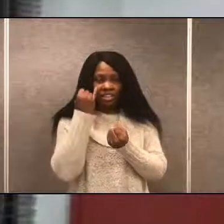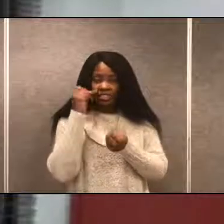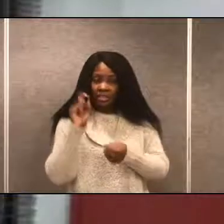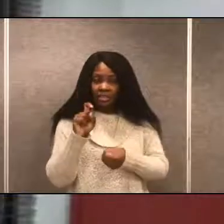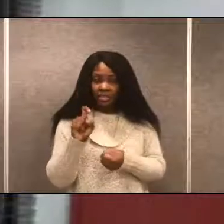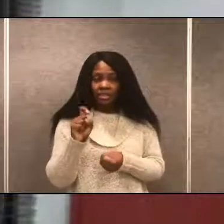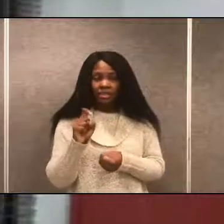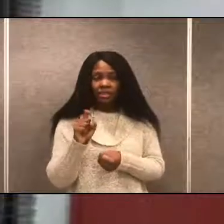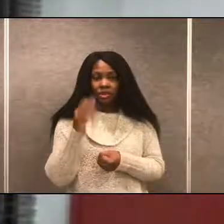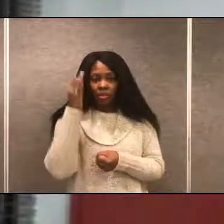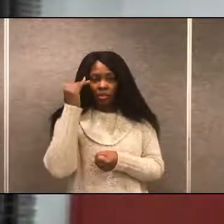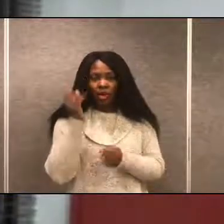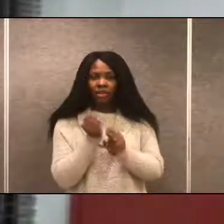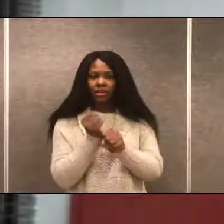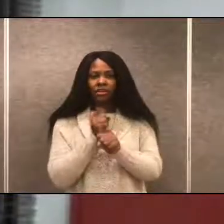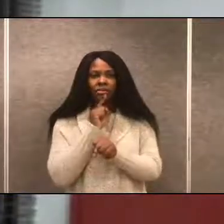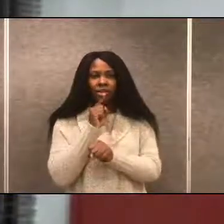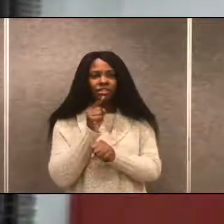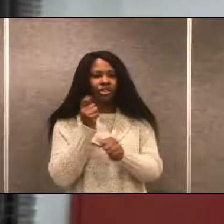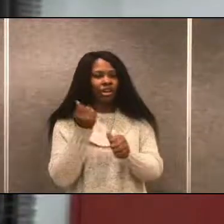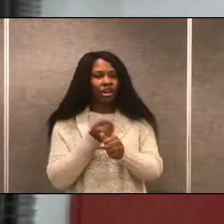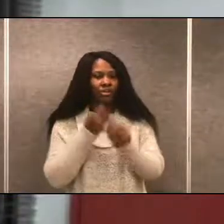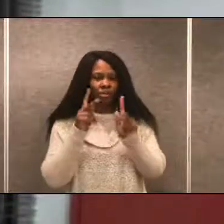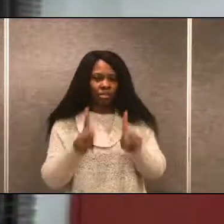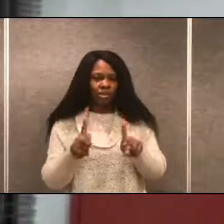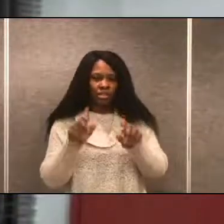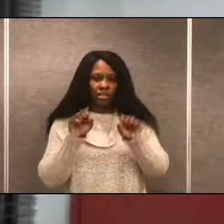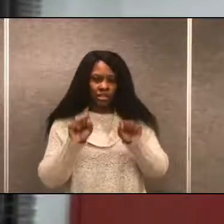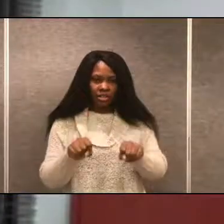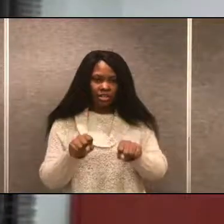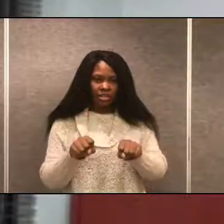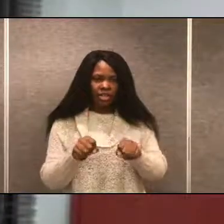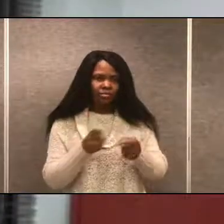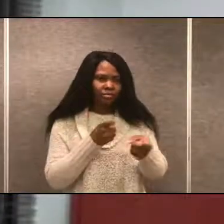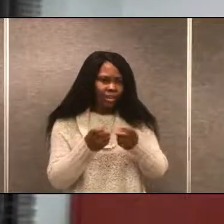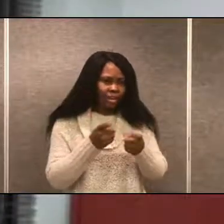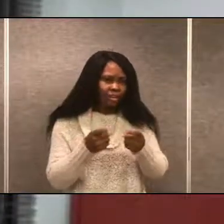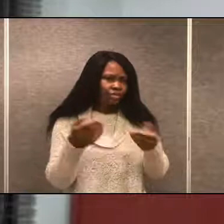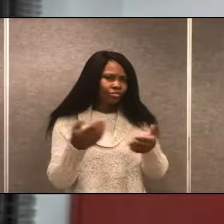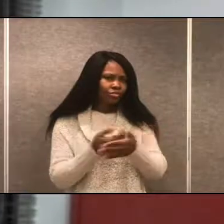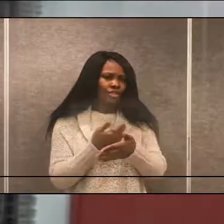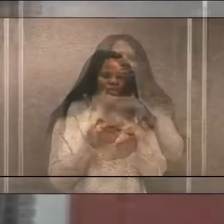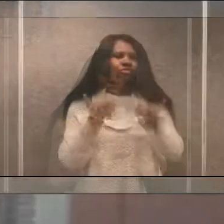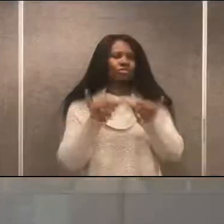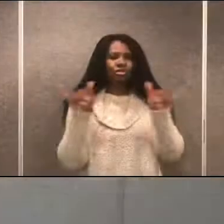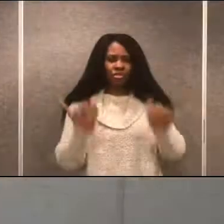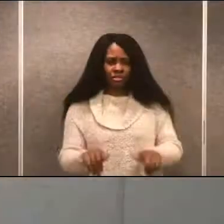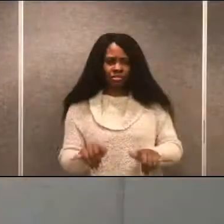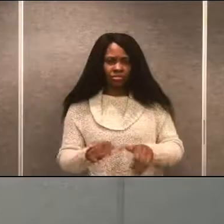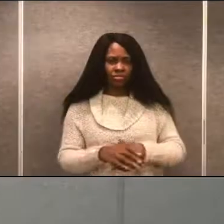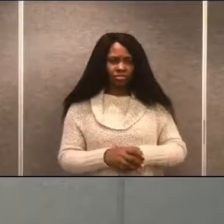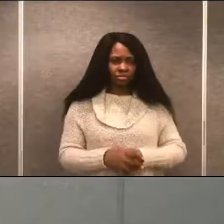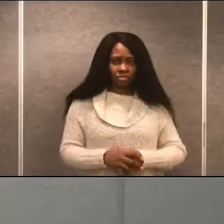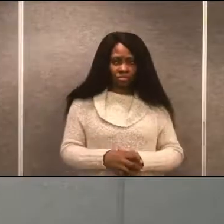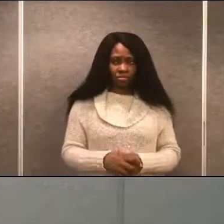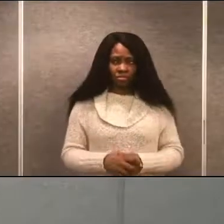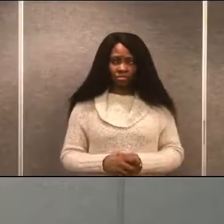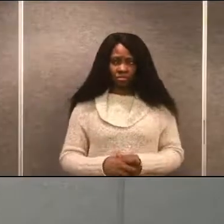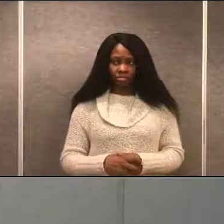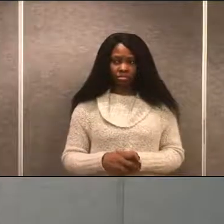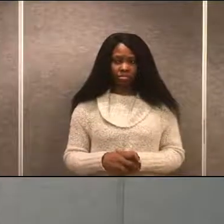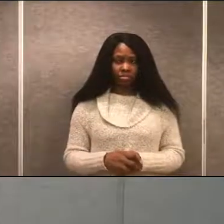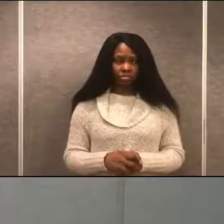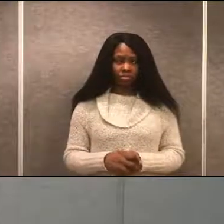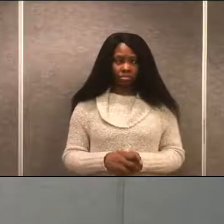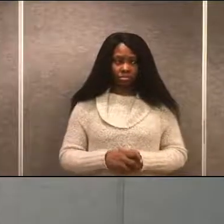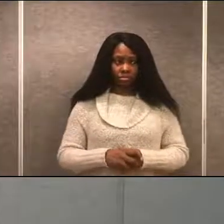ensure that everyone is able to navigate through the system. Thank you so much. First, give me some more questions very quickly, then